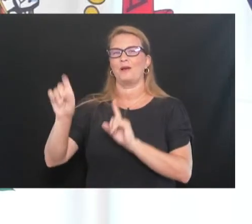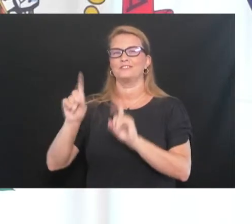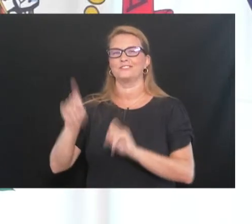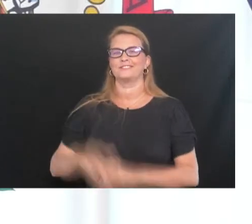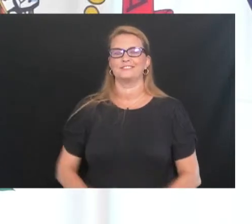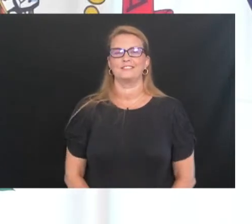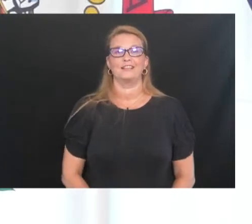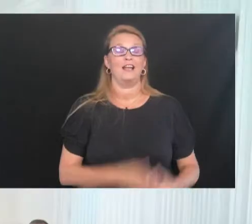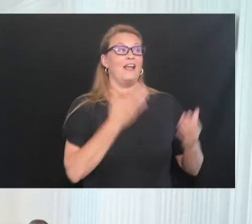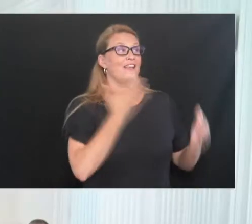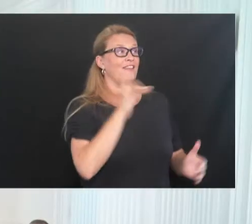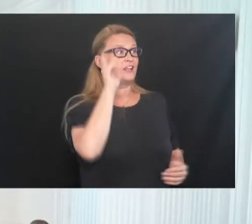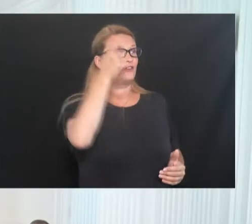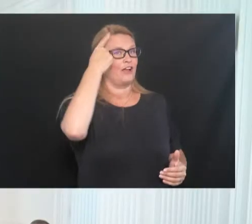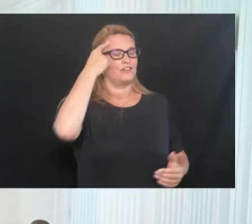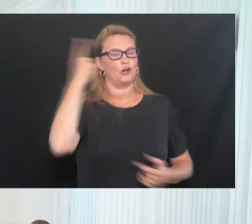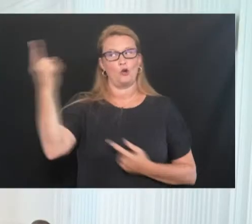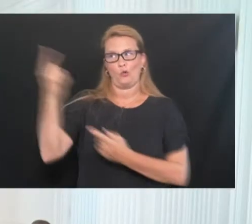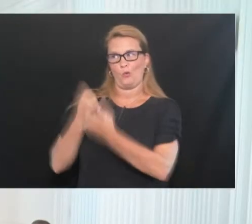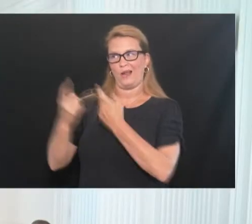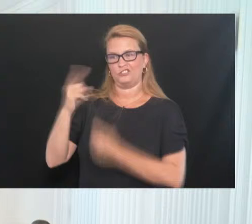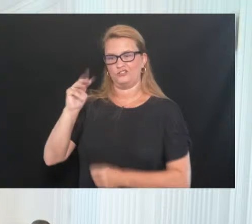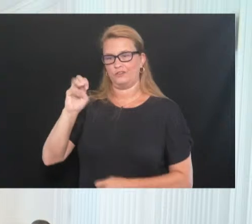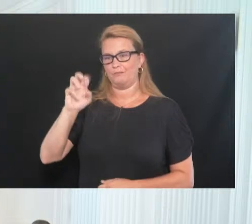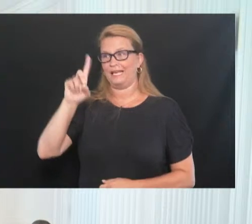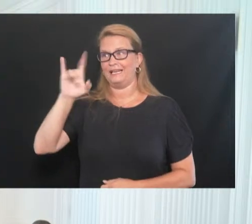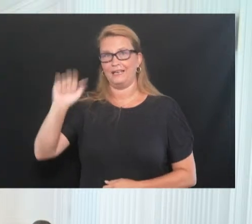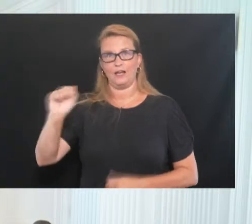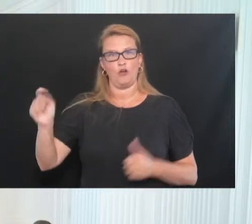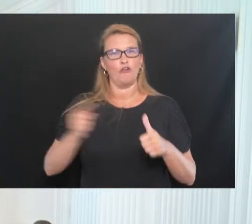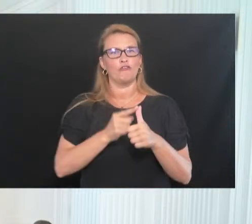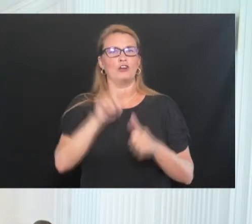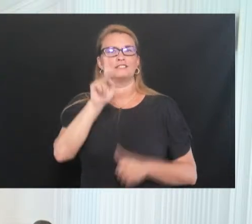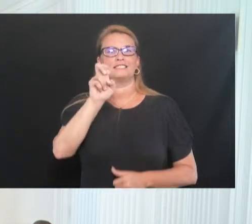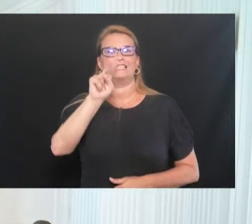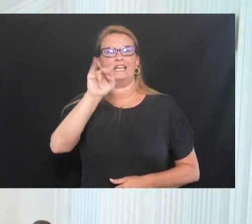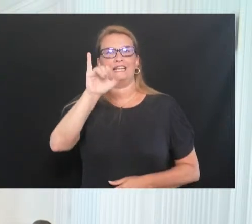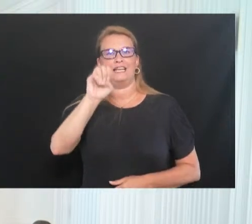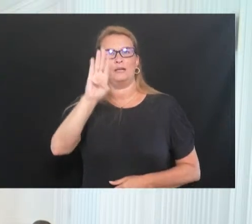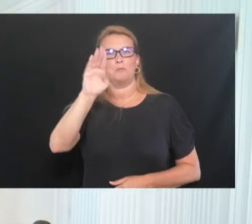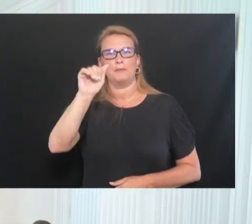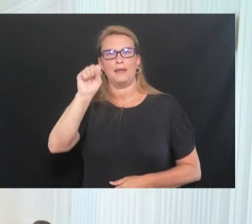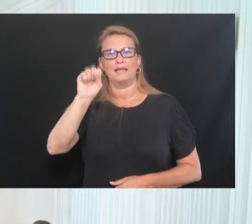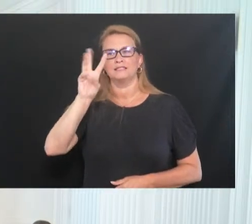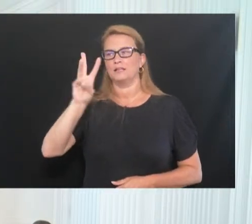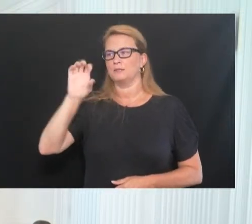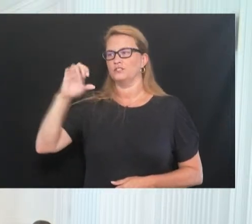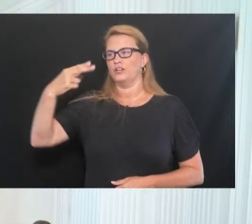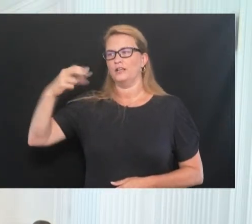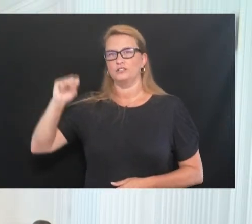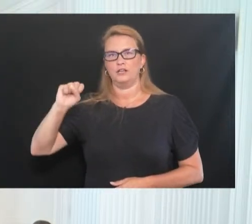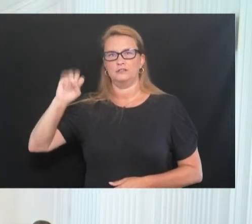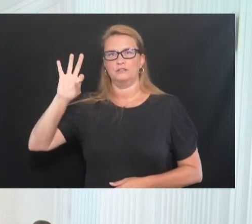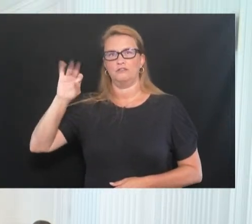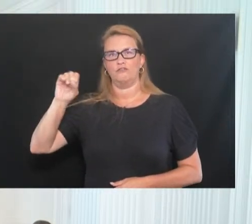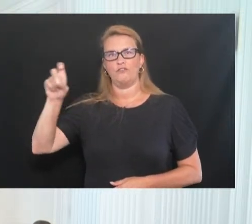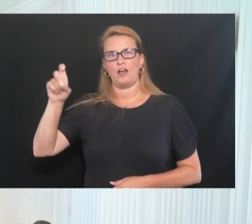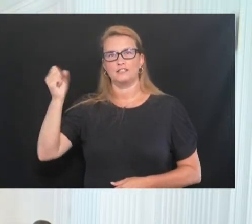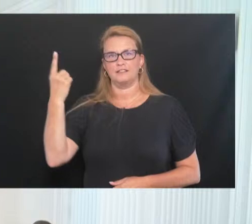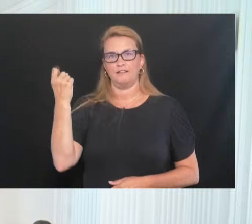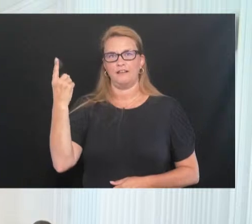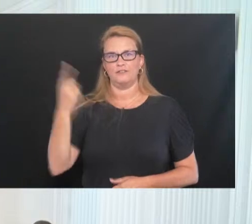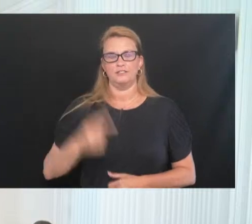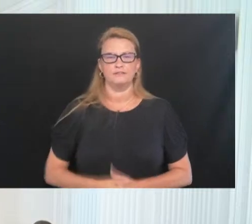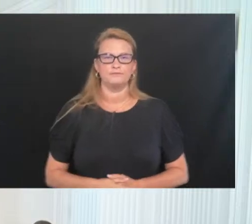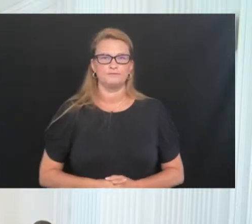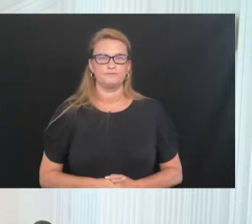right, thank you, Governor. We'll now go to questions from members of the media. The first today from Kenny Bass with WCHS and Fox 11. Hi, thanks for taking